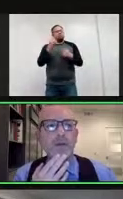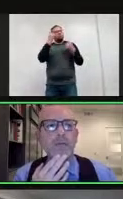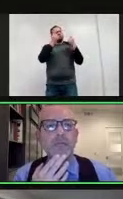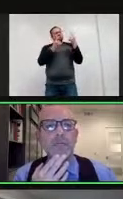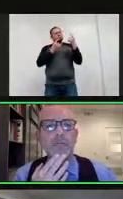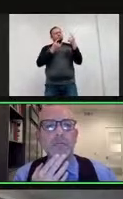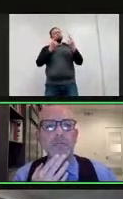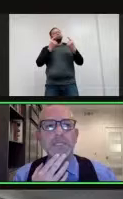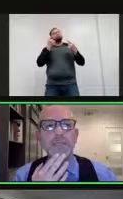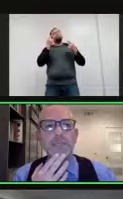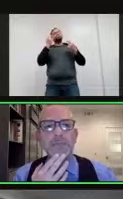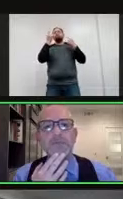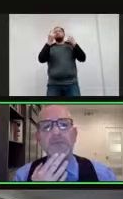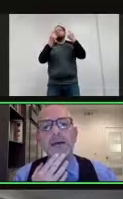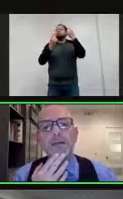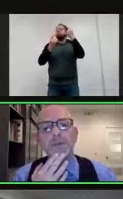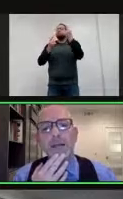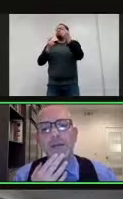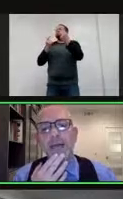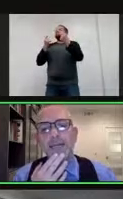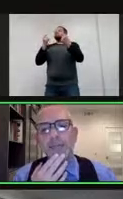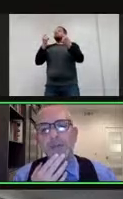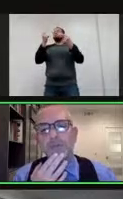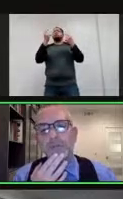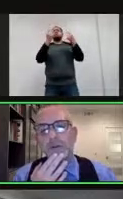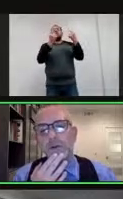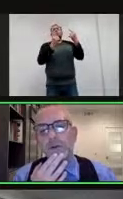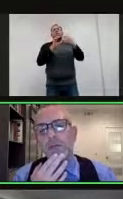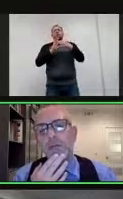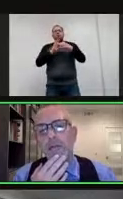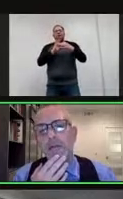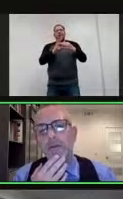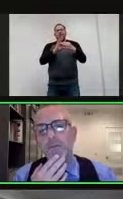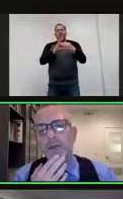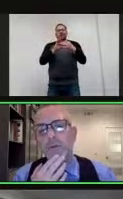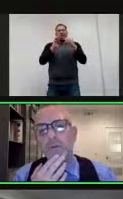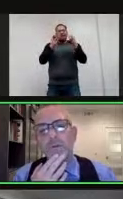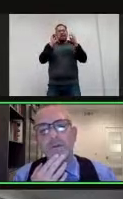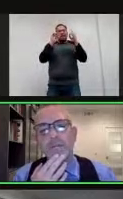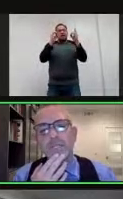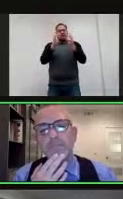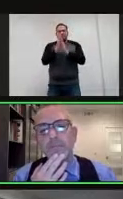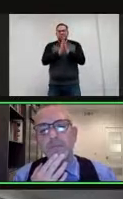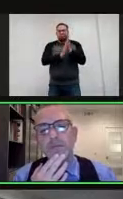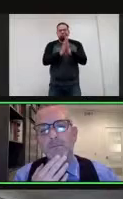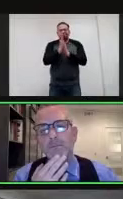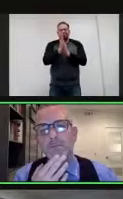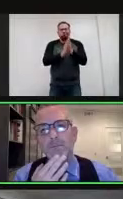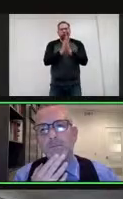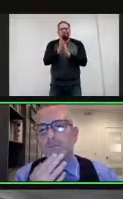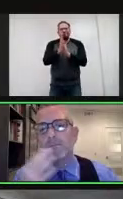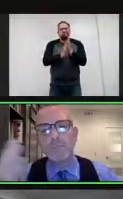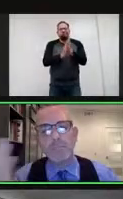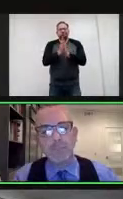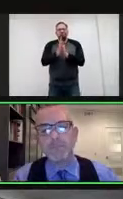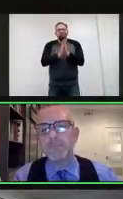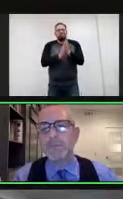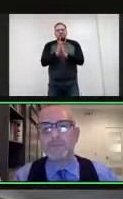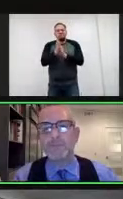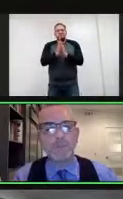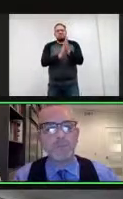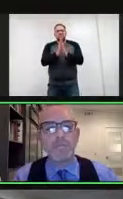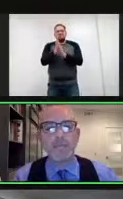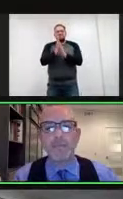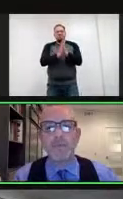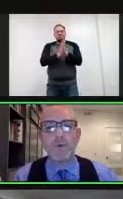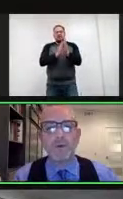hear in some of the feedback around academic rigor and about whether it's been, some